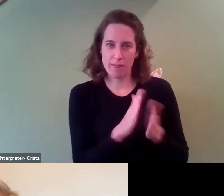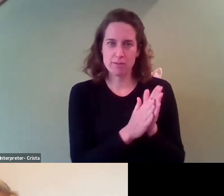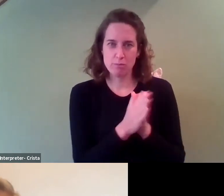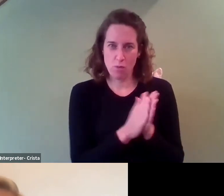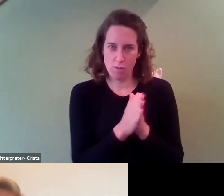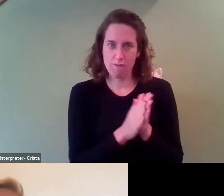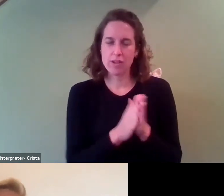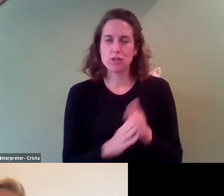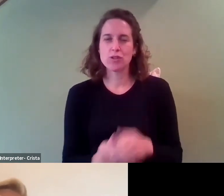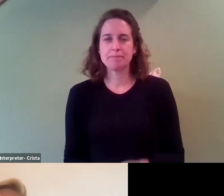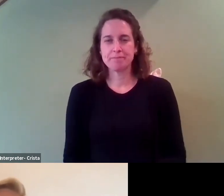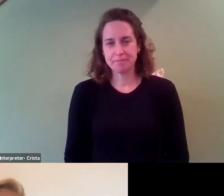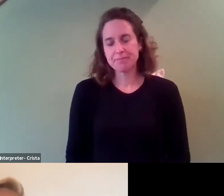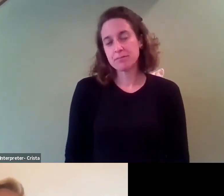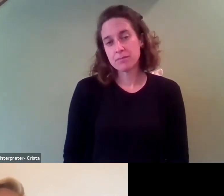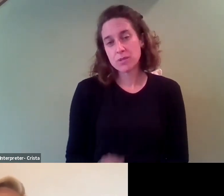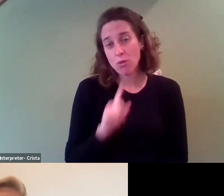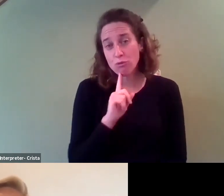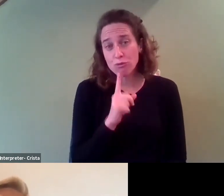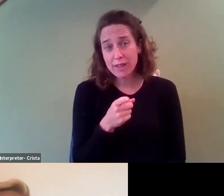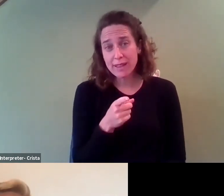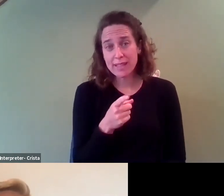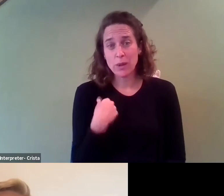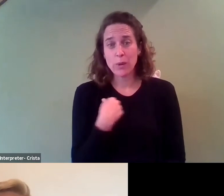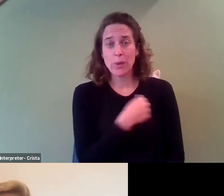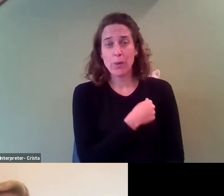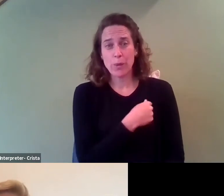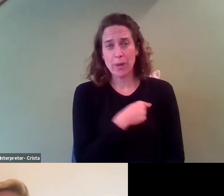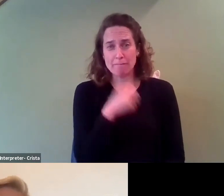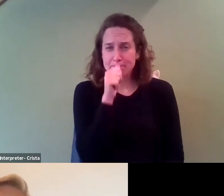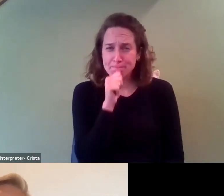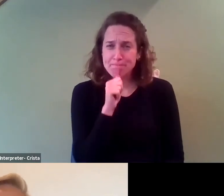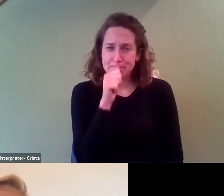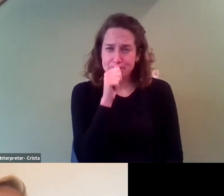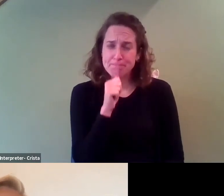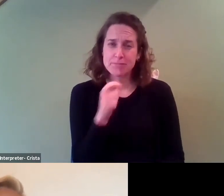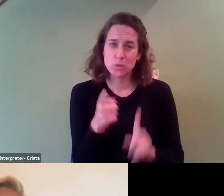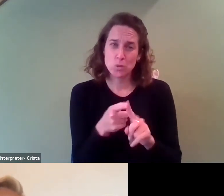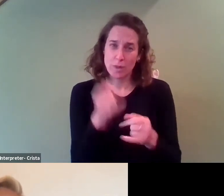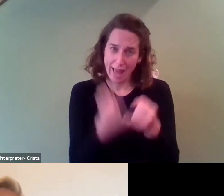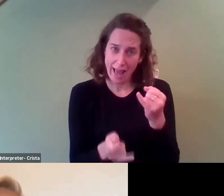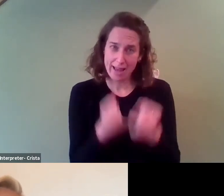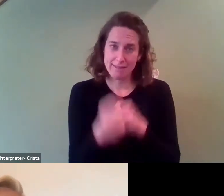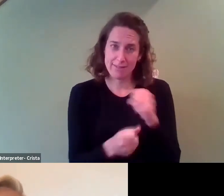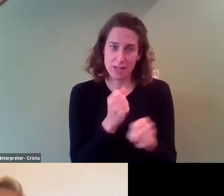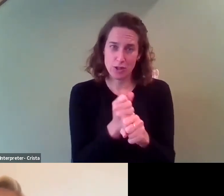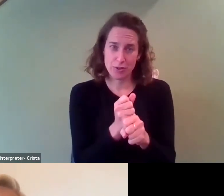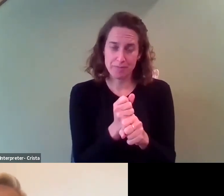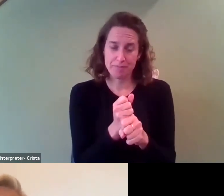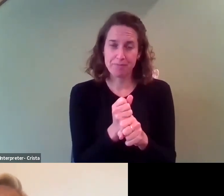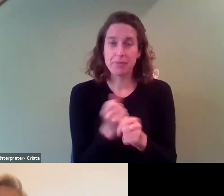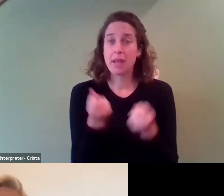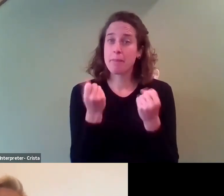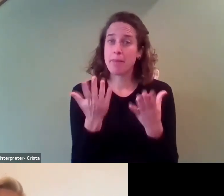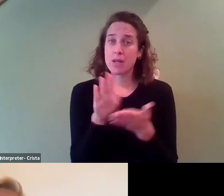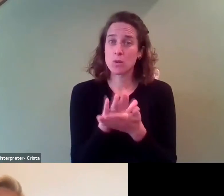So really, we kind of staggered to the end of that year. Fortunately, many of the schools